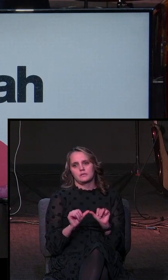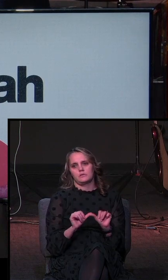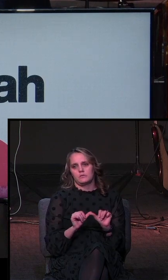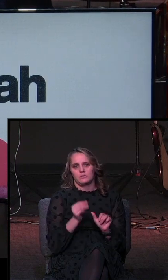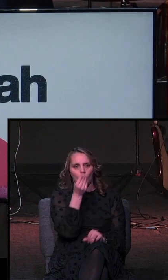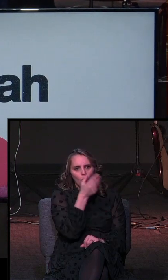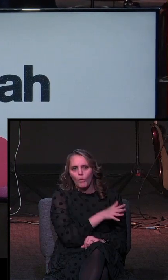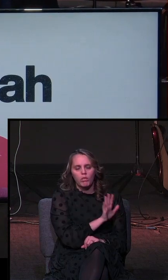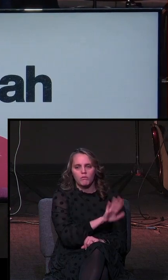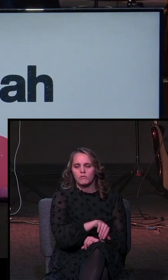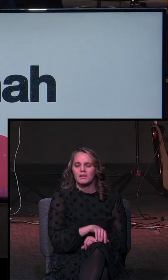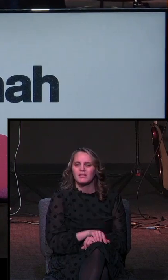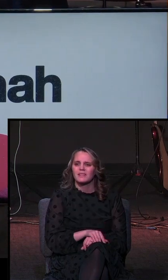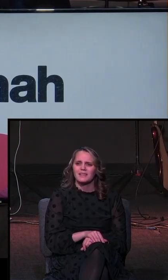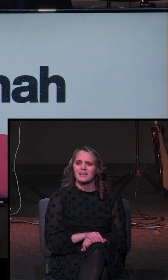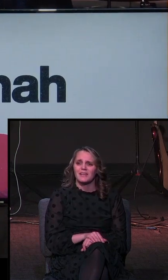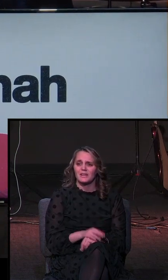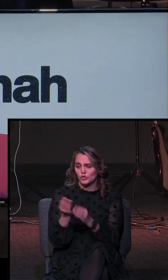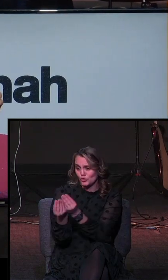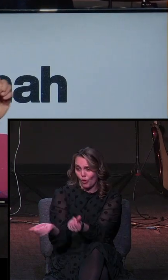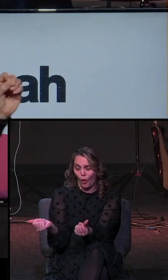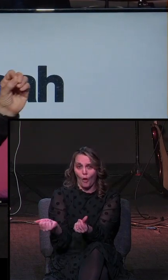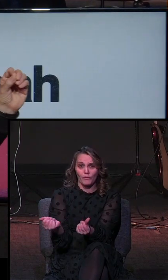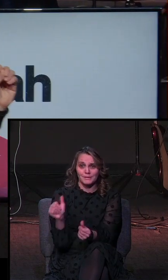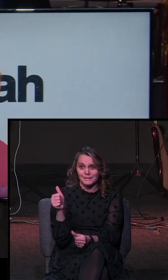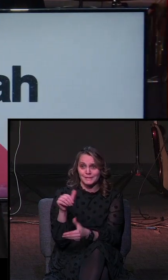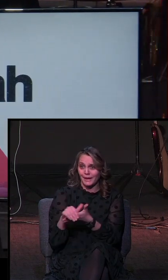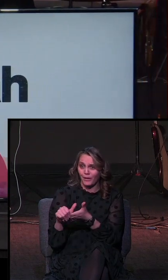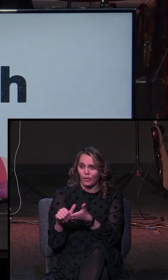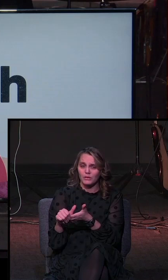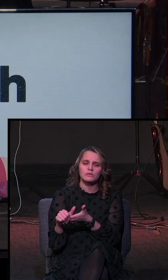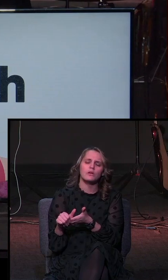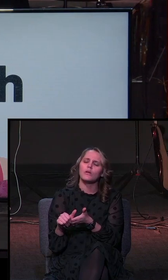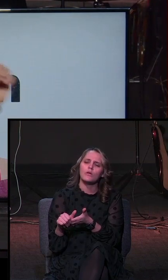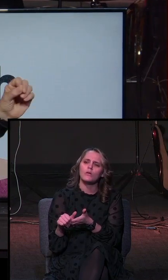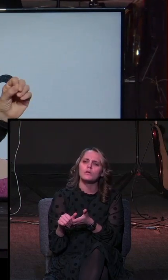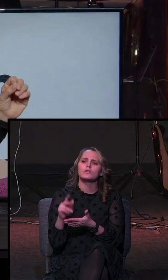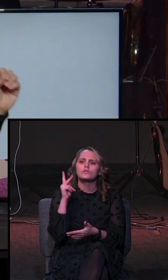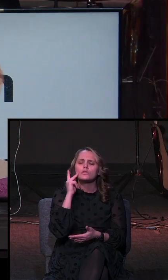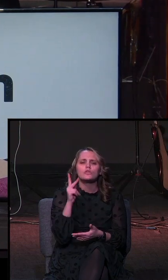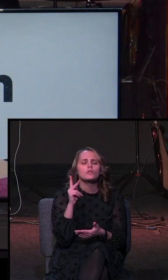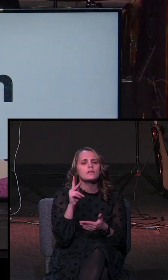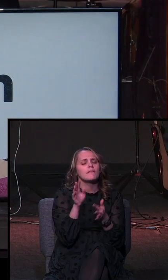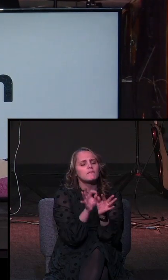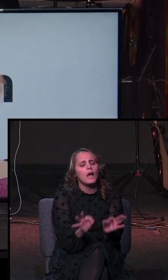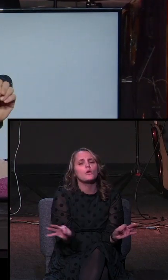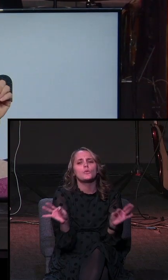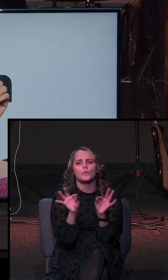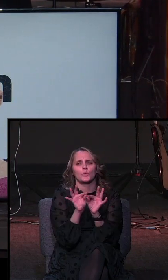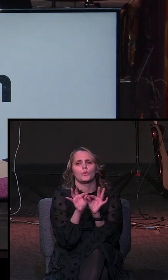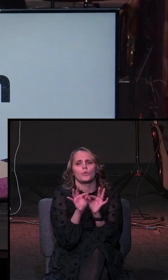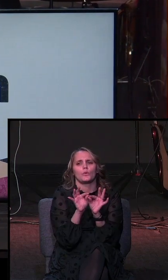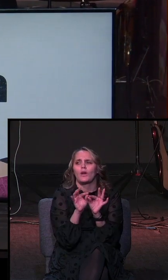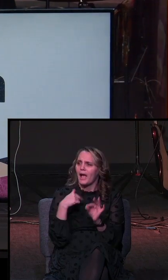And what the resolve comes from is not getting the $10 back. It's looking at the riches, the value, the worth that I've